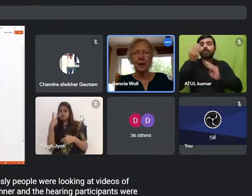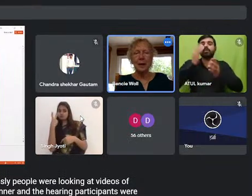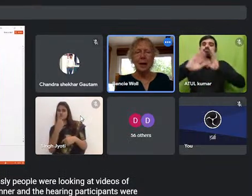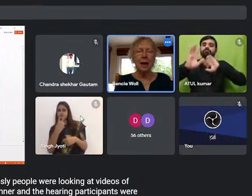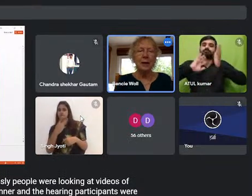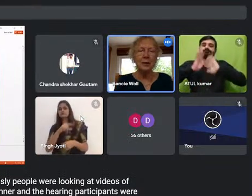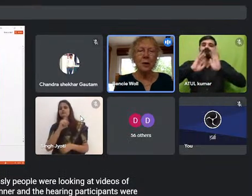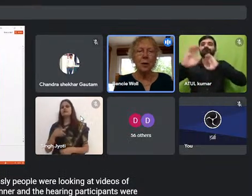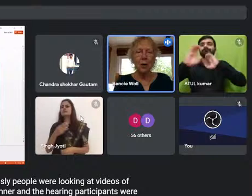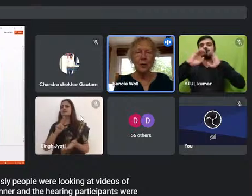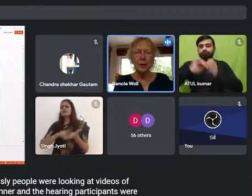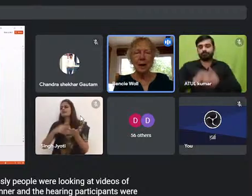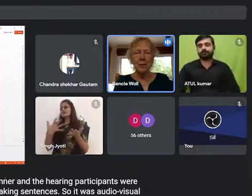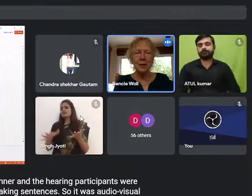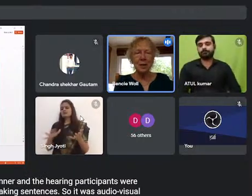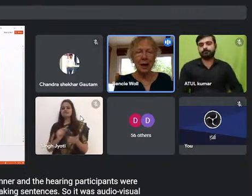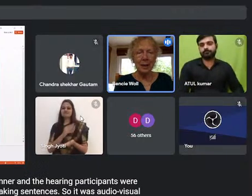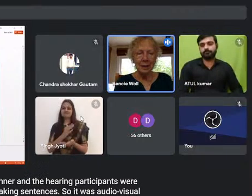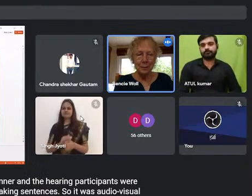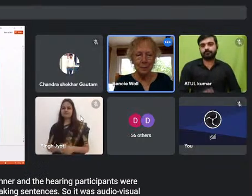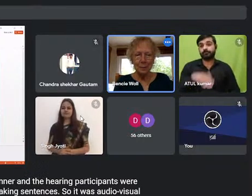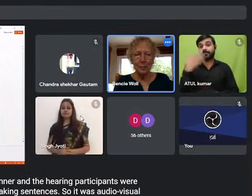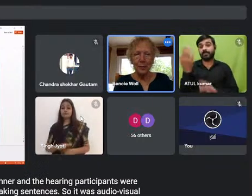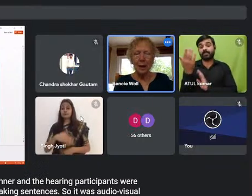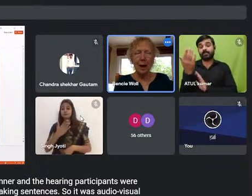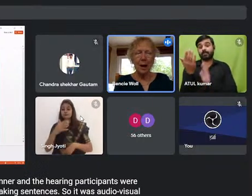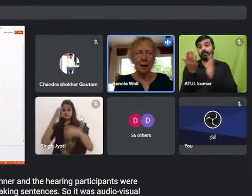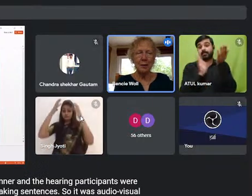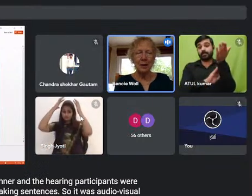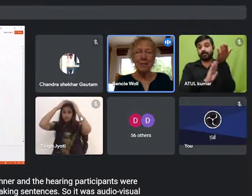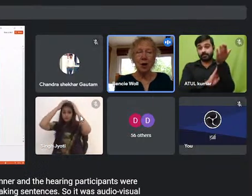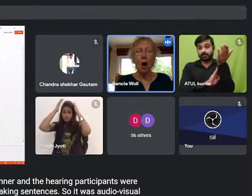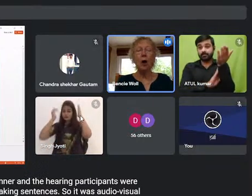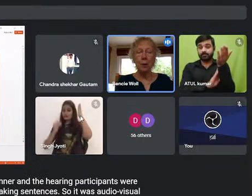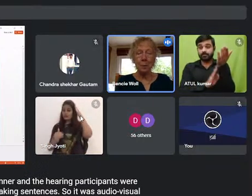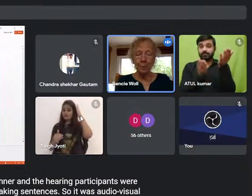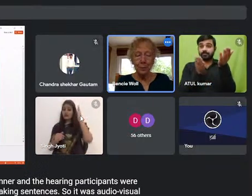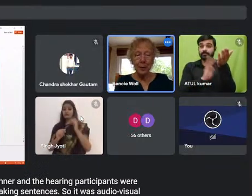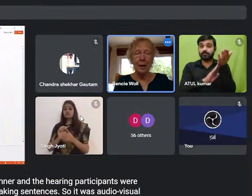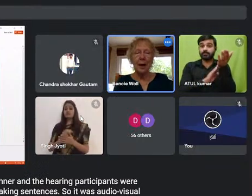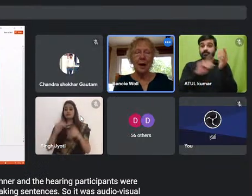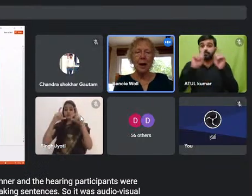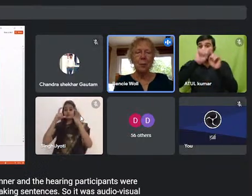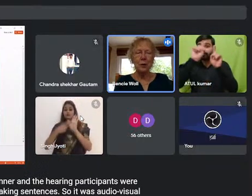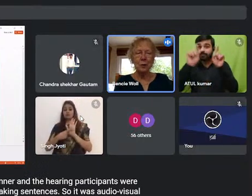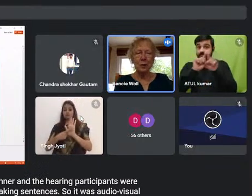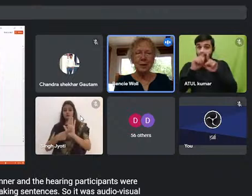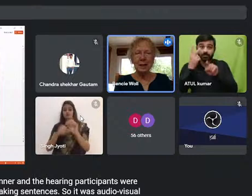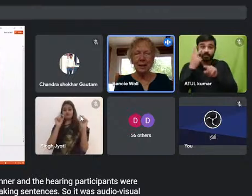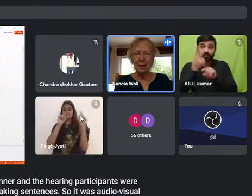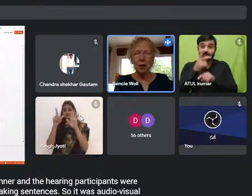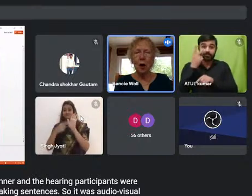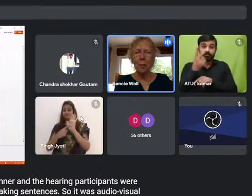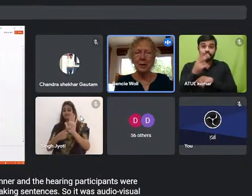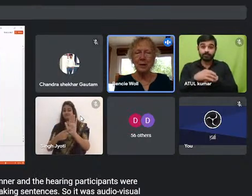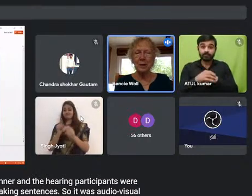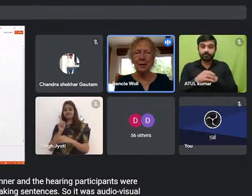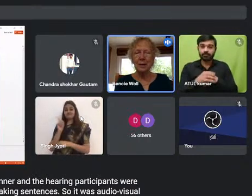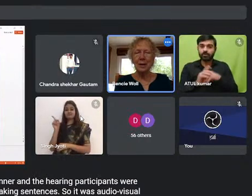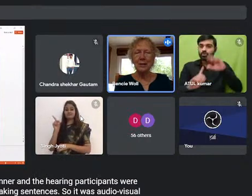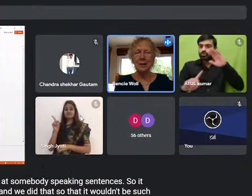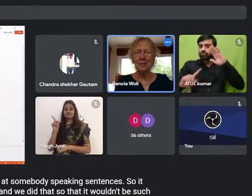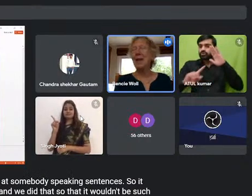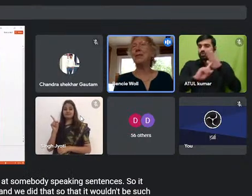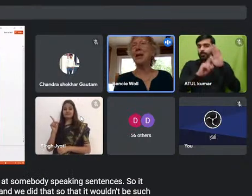communicate. So on the left side, the left column, which you can see at the top is